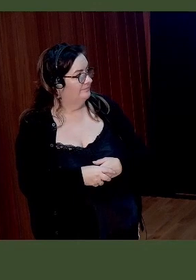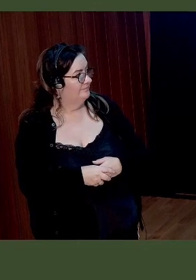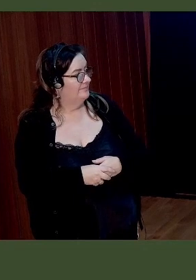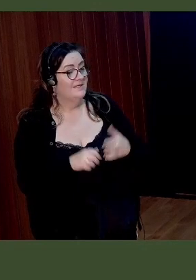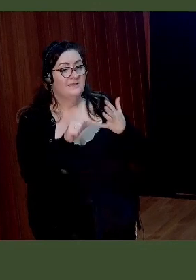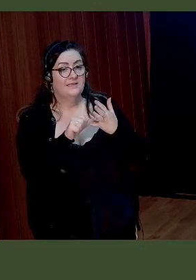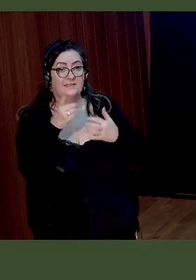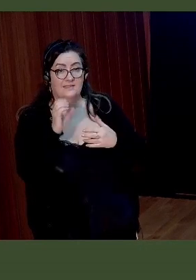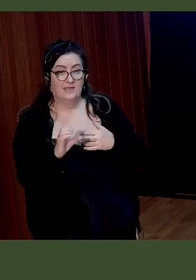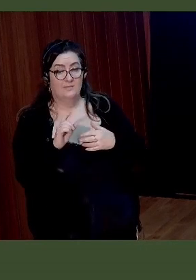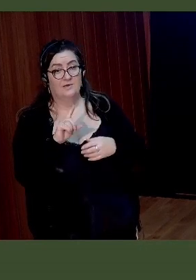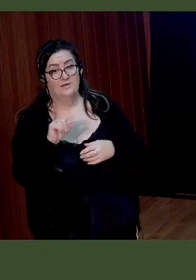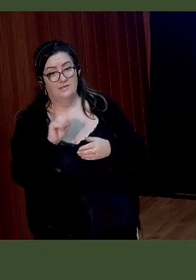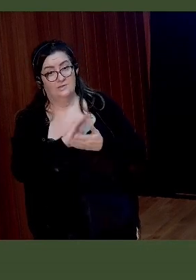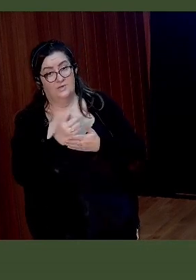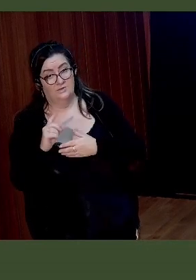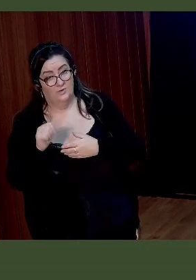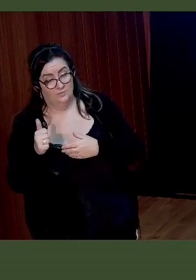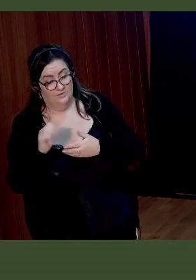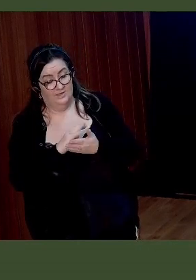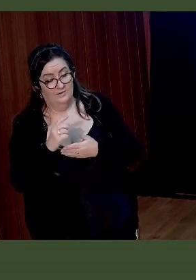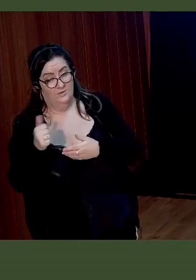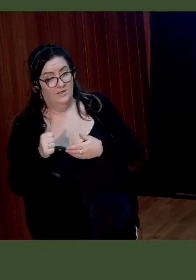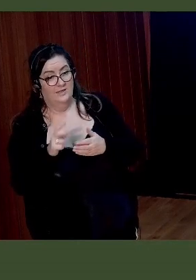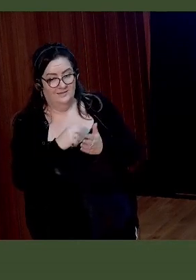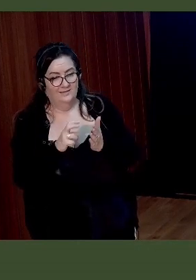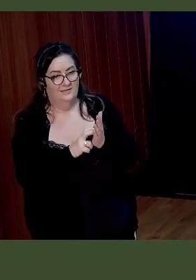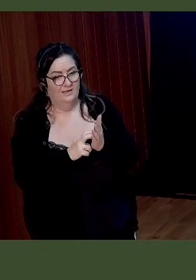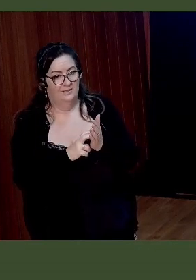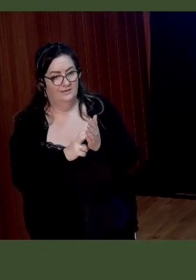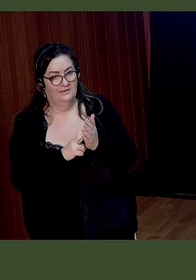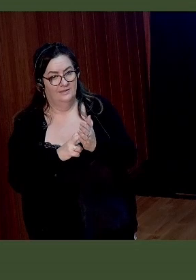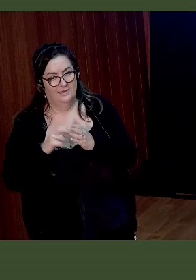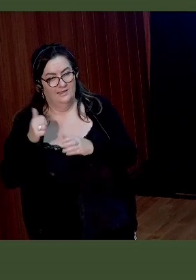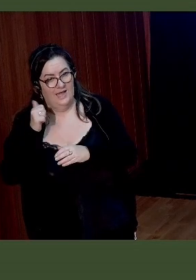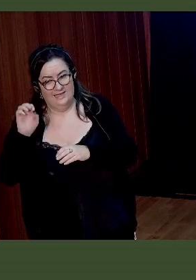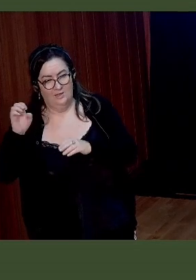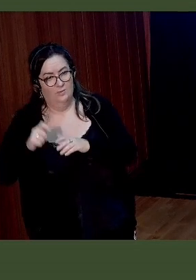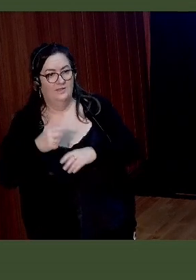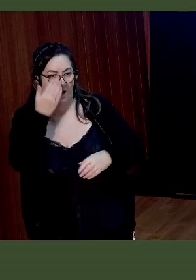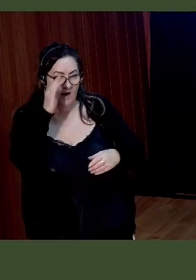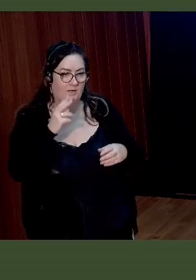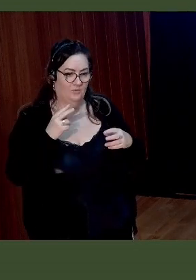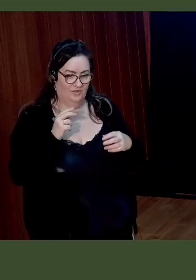On the 6th of December 1921, the Irish delegates signed the Anglo-Irish Treaty with Irish versions of their names.